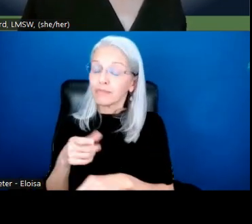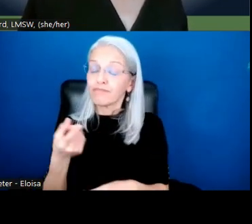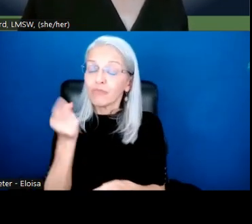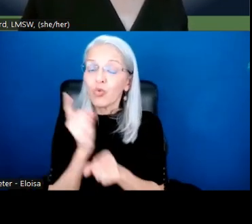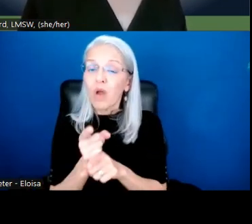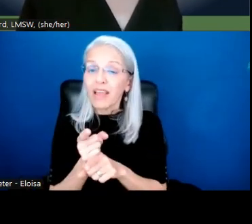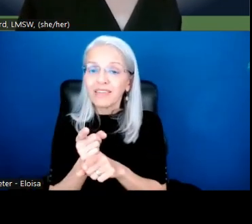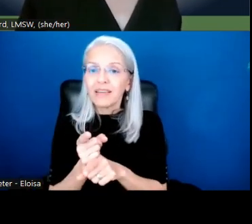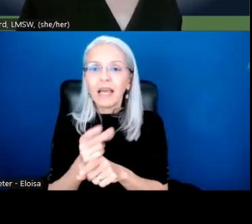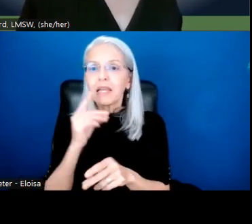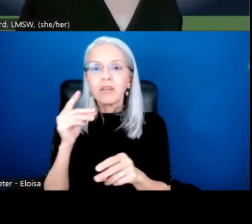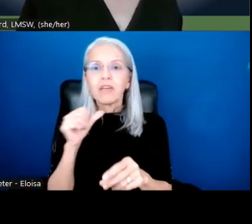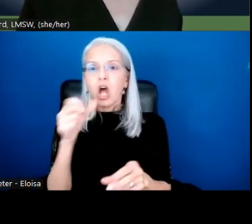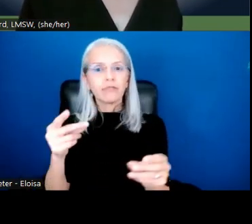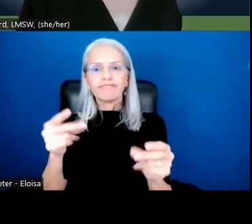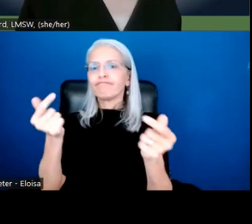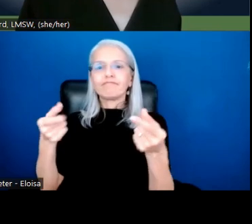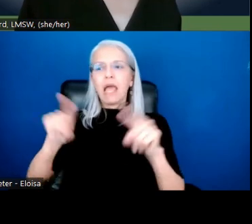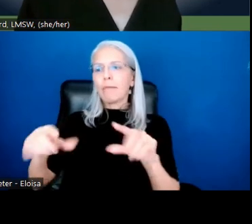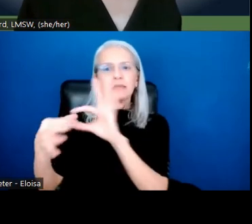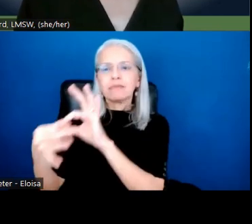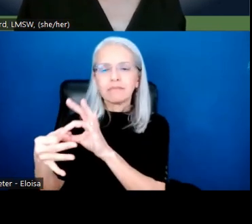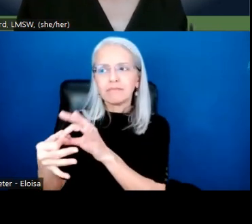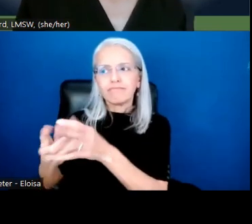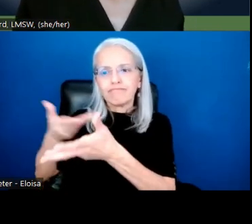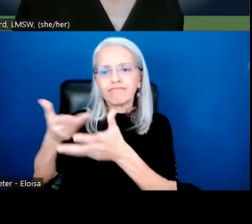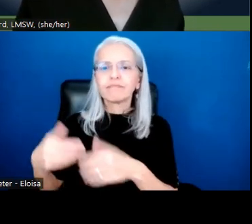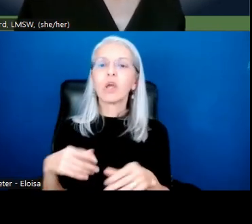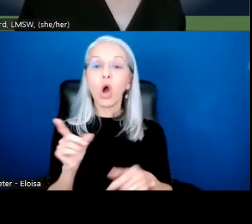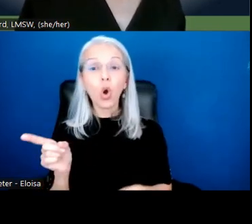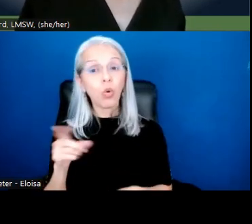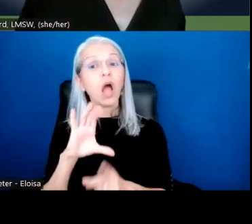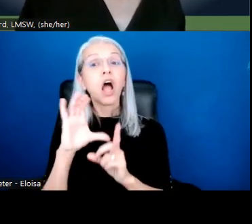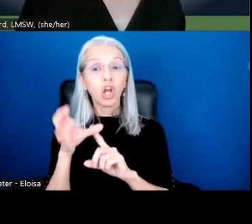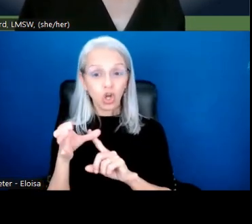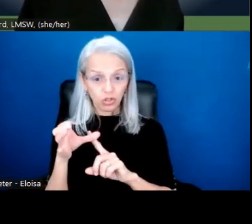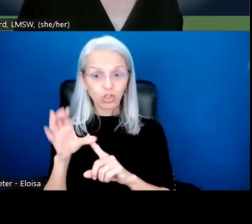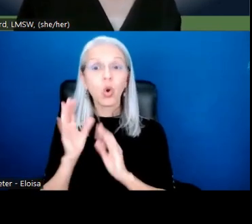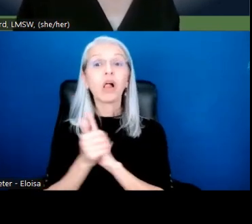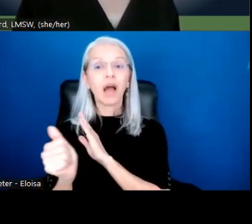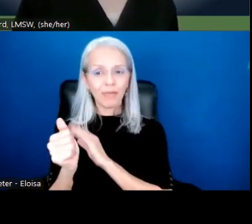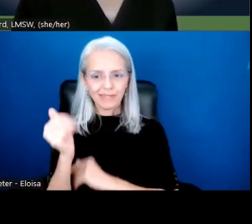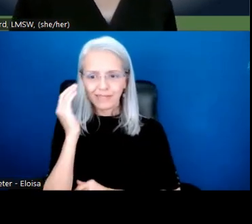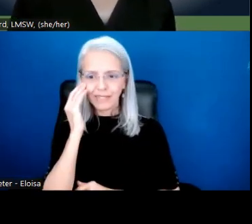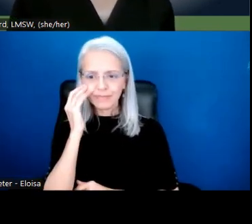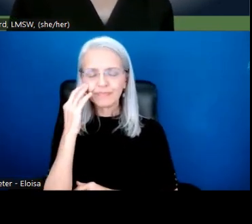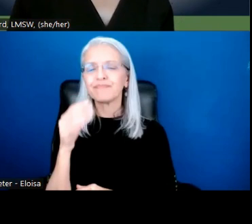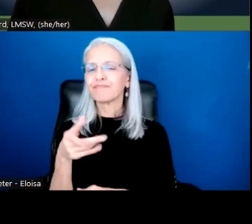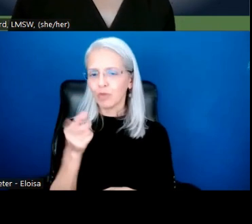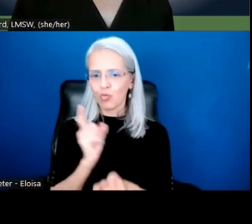right? absolutely, Cultural absolutely. competency. Yep. We have somebody who